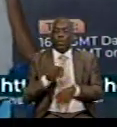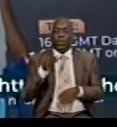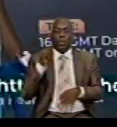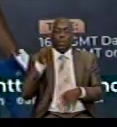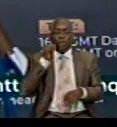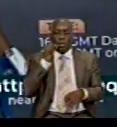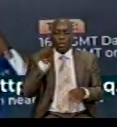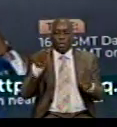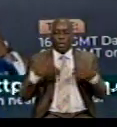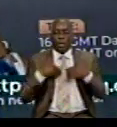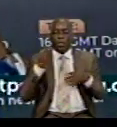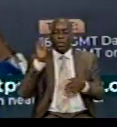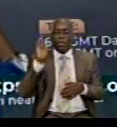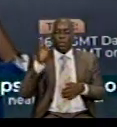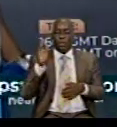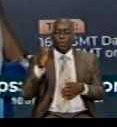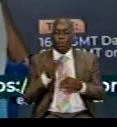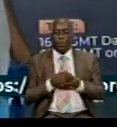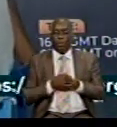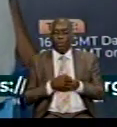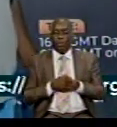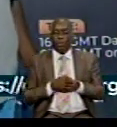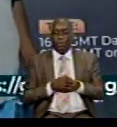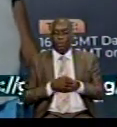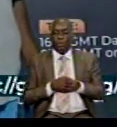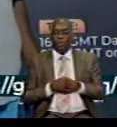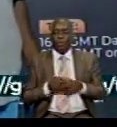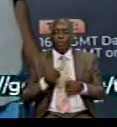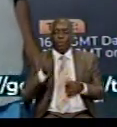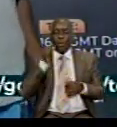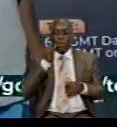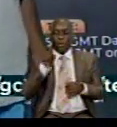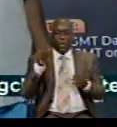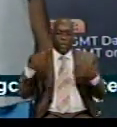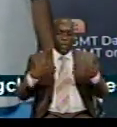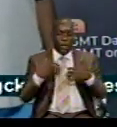I heard about this crusade. Then I say I will attend it.